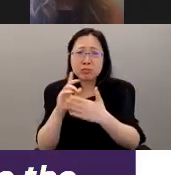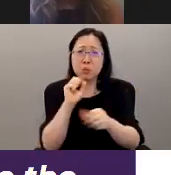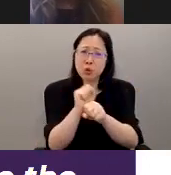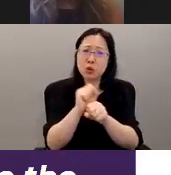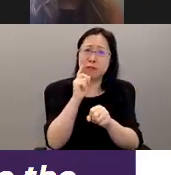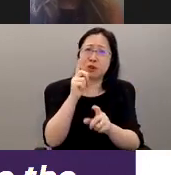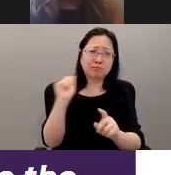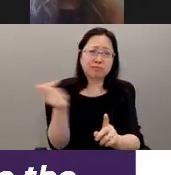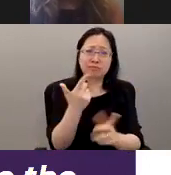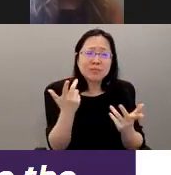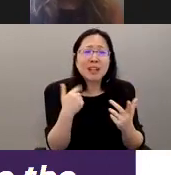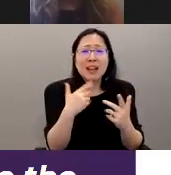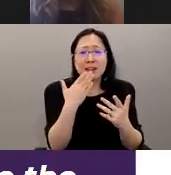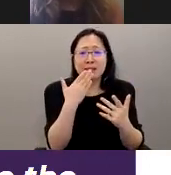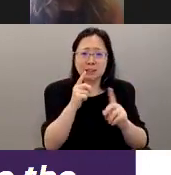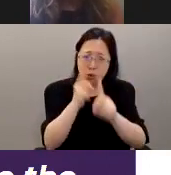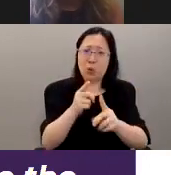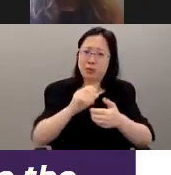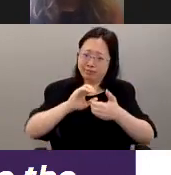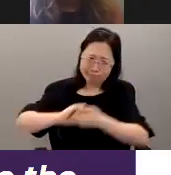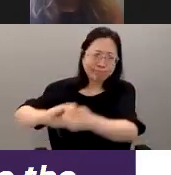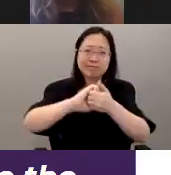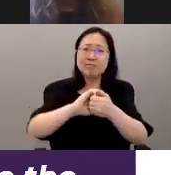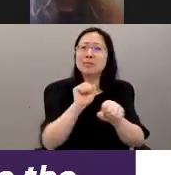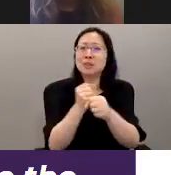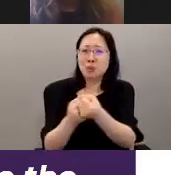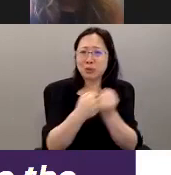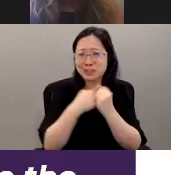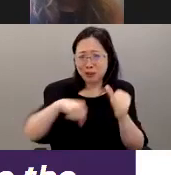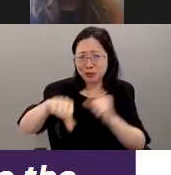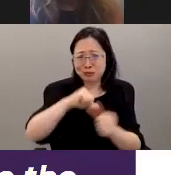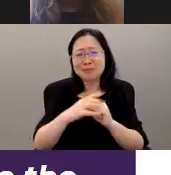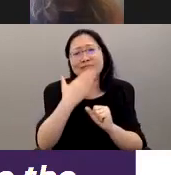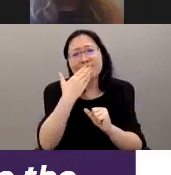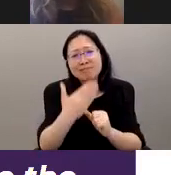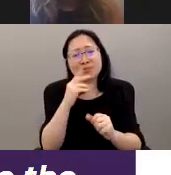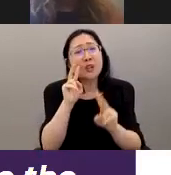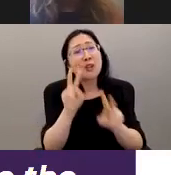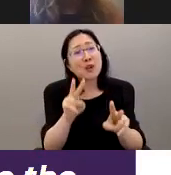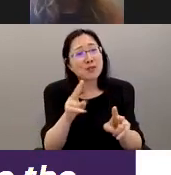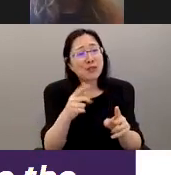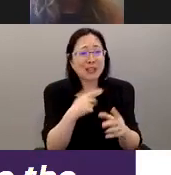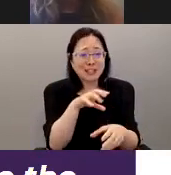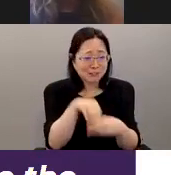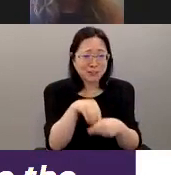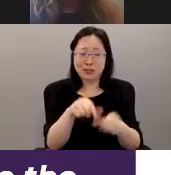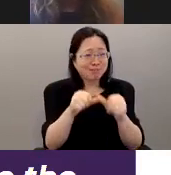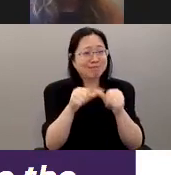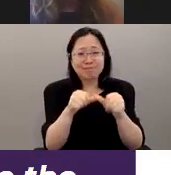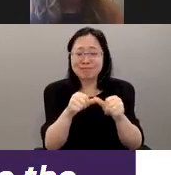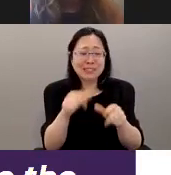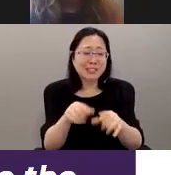of really supporting each other. So I thank you, and I look forward to being and continue to being part of this very,